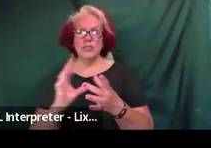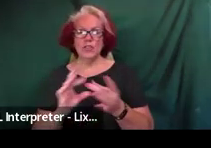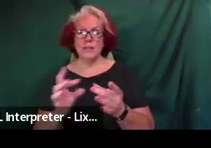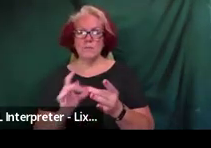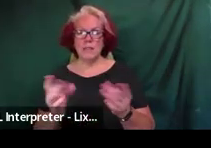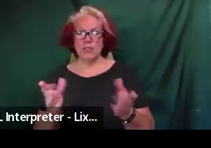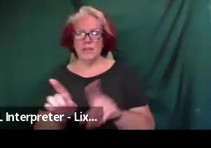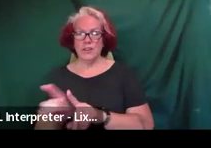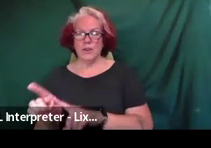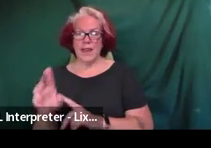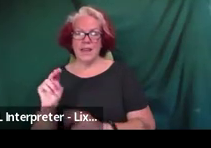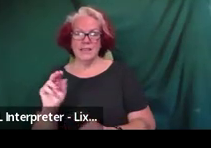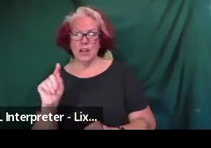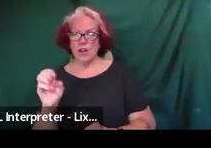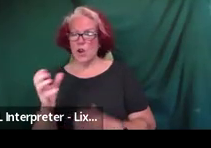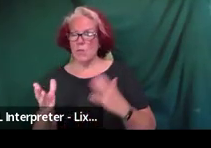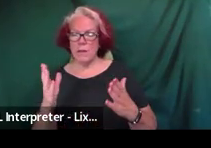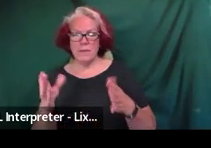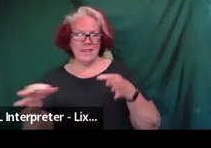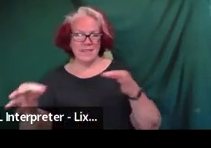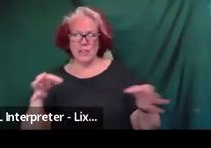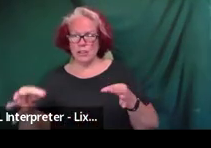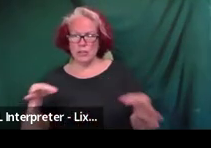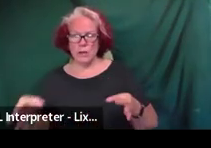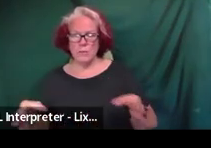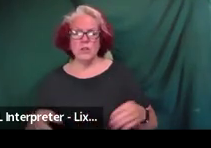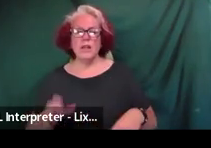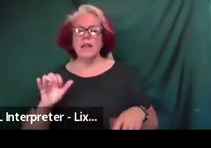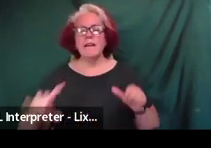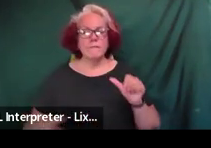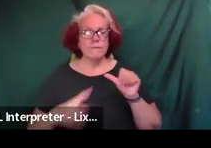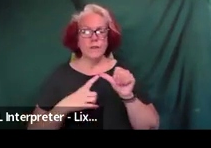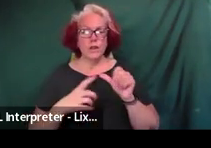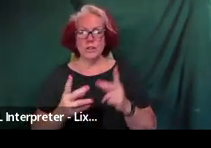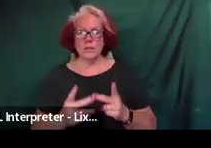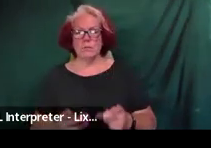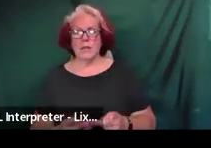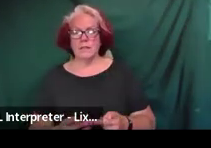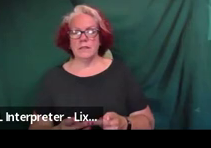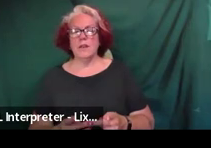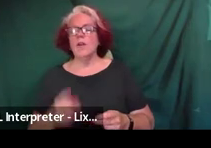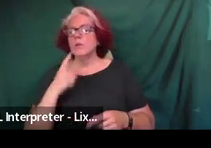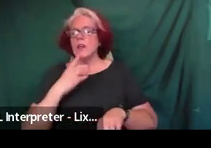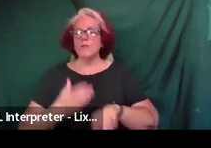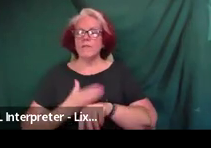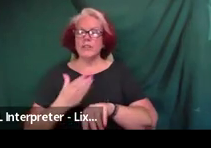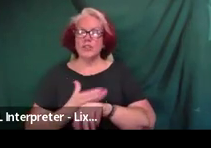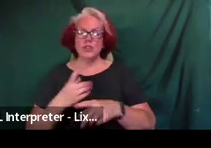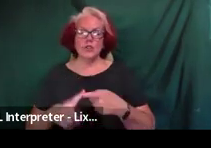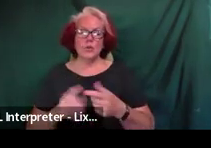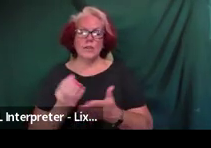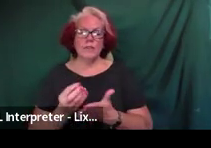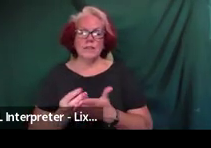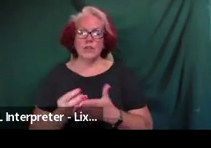as a note, maybe in the description of the deliverable be added. This is the first place when we say revisions to the fiscal stabilization